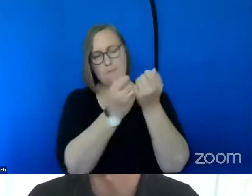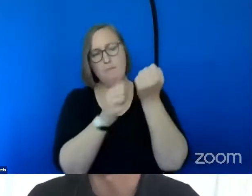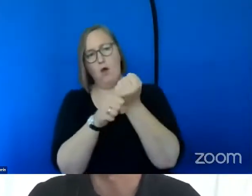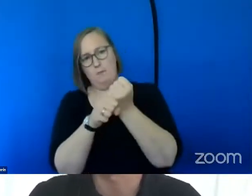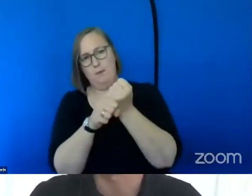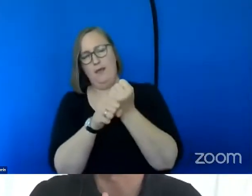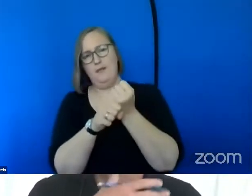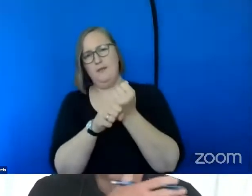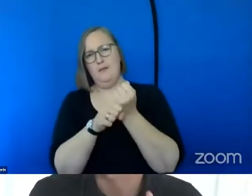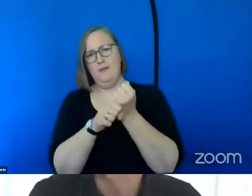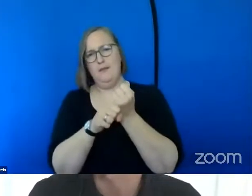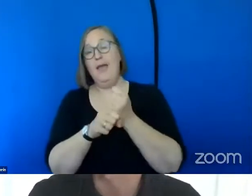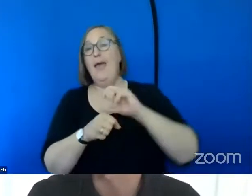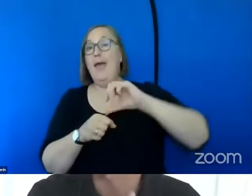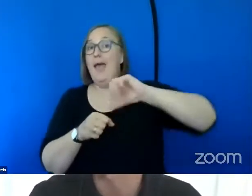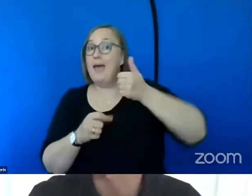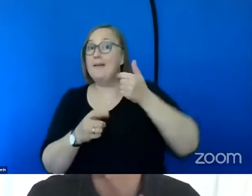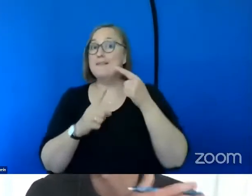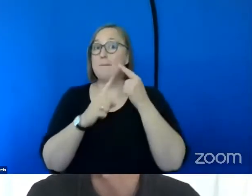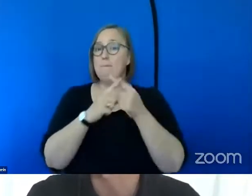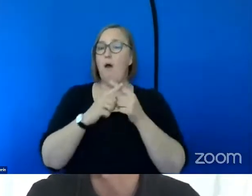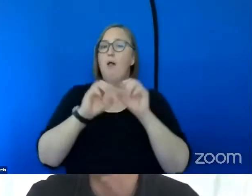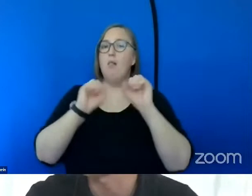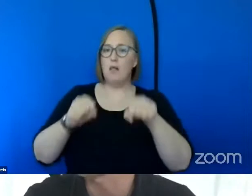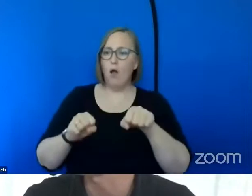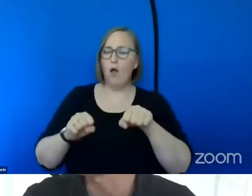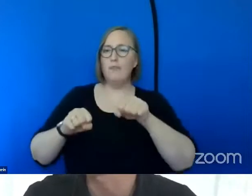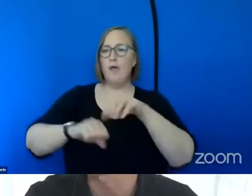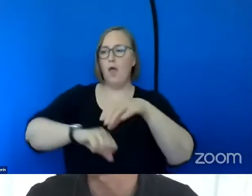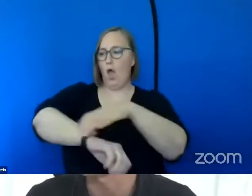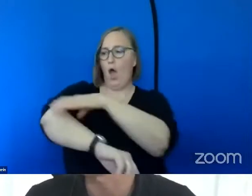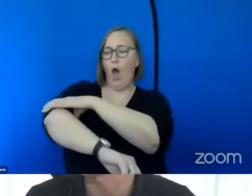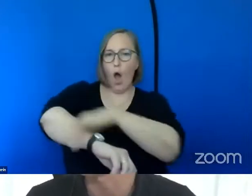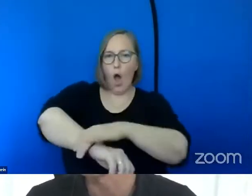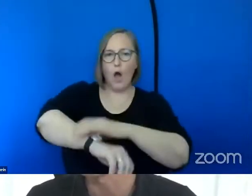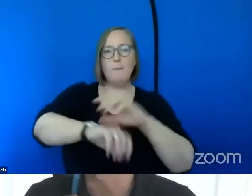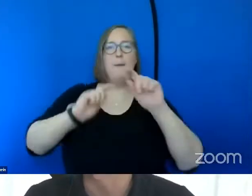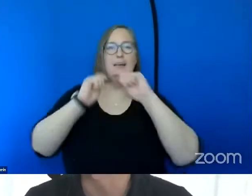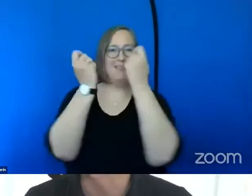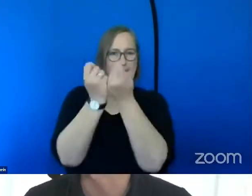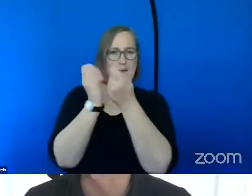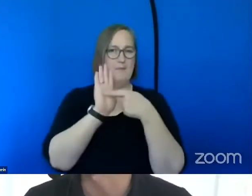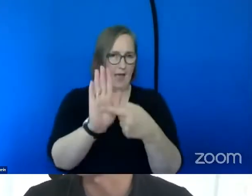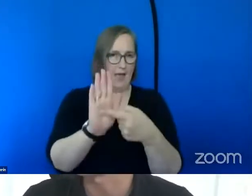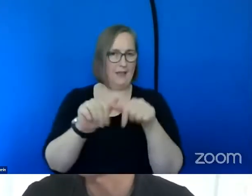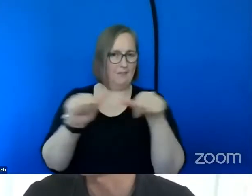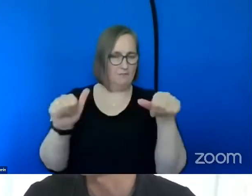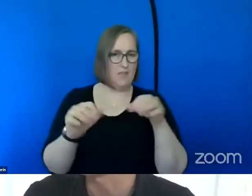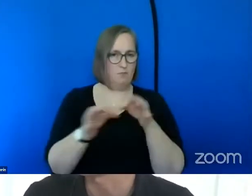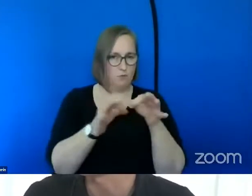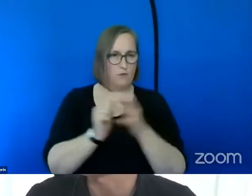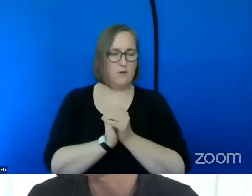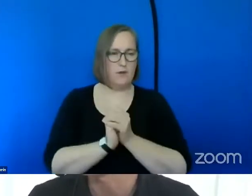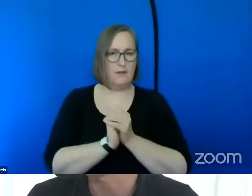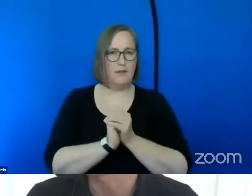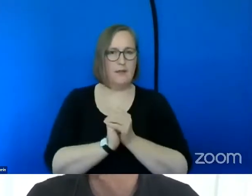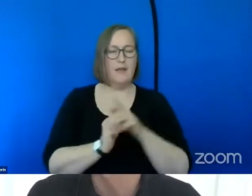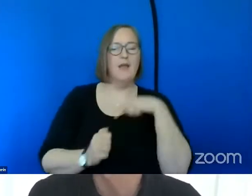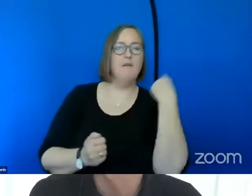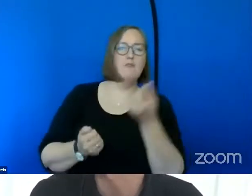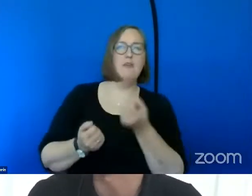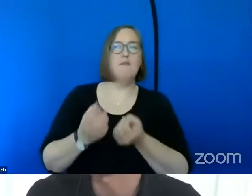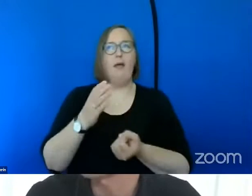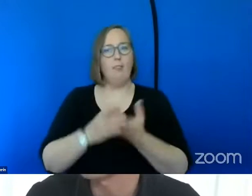developed a new rules book for this period to challenge the teams even more with daily life tasks. We selected one, and we will see today how good